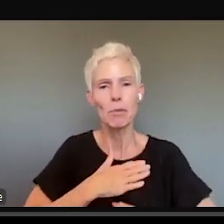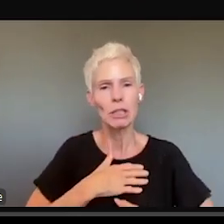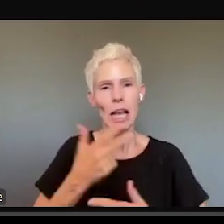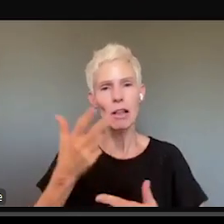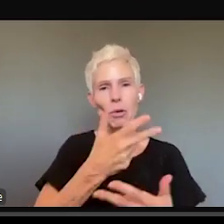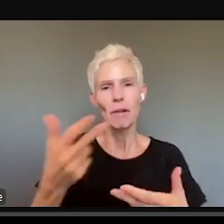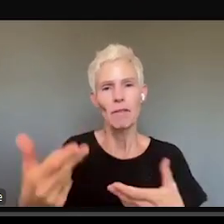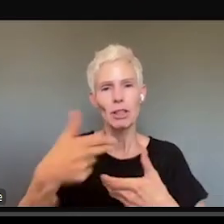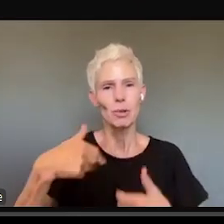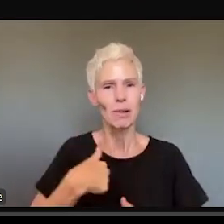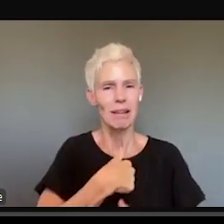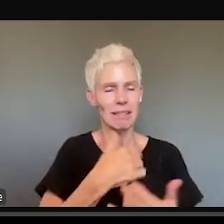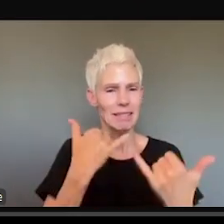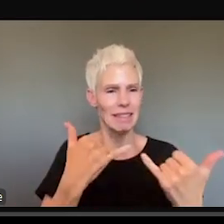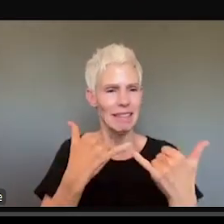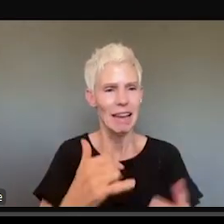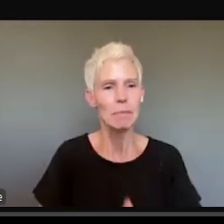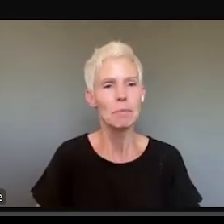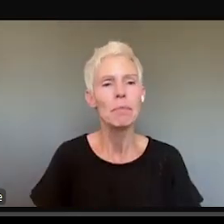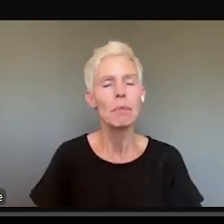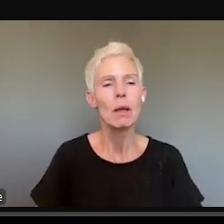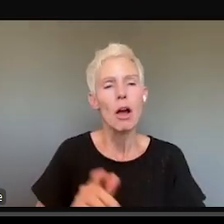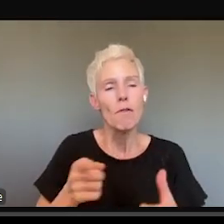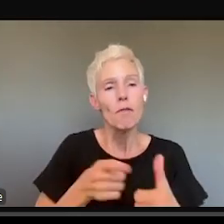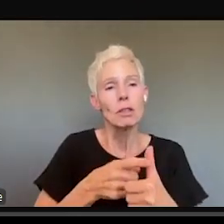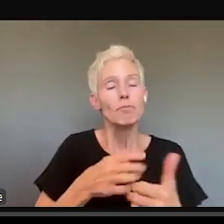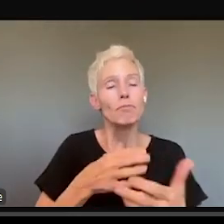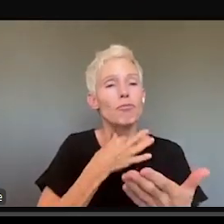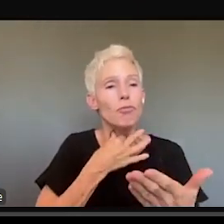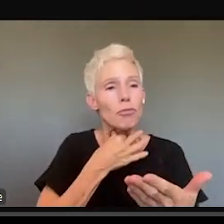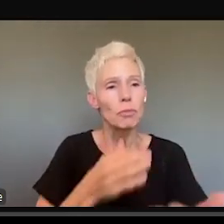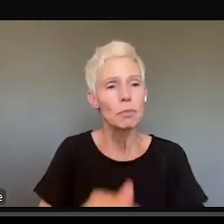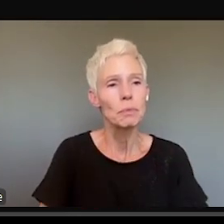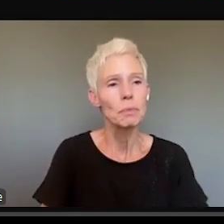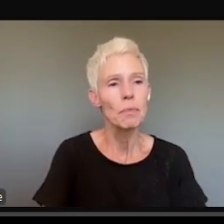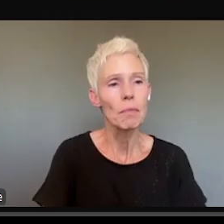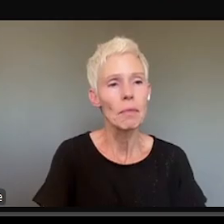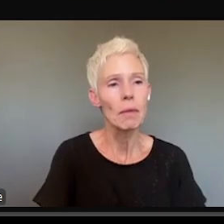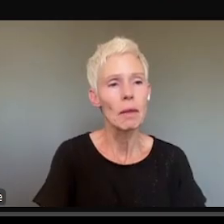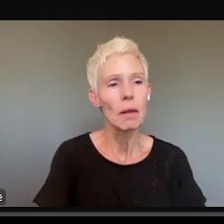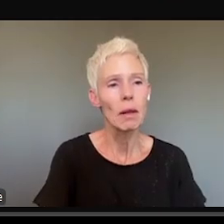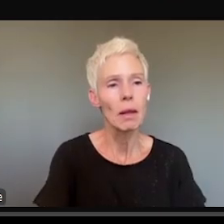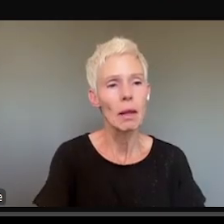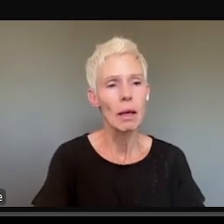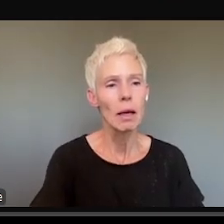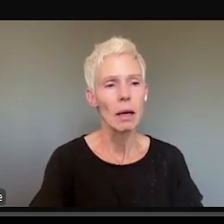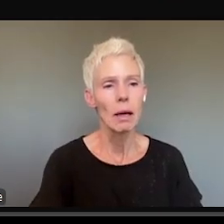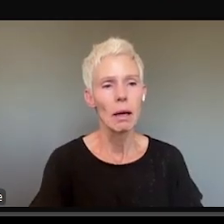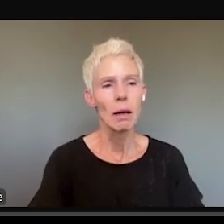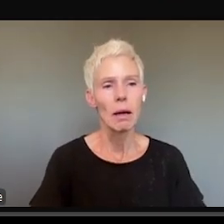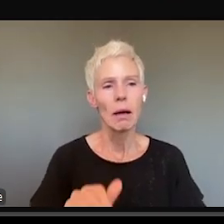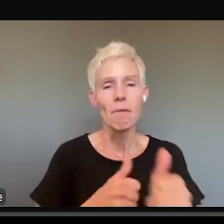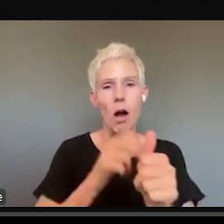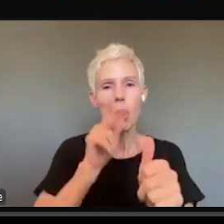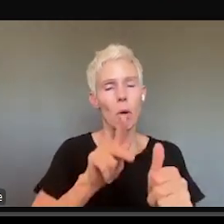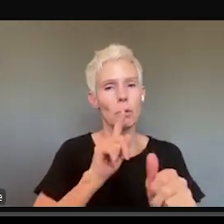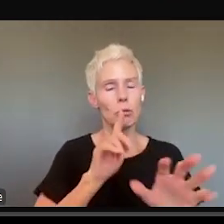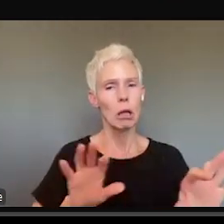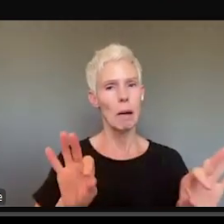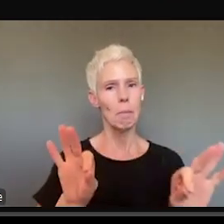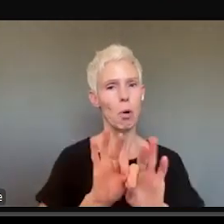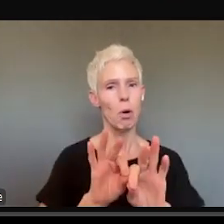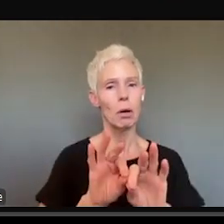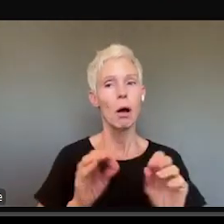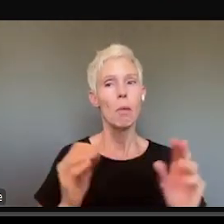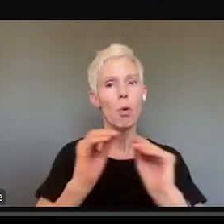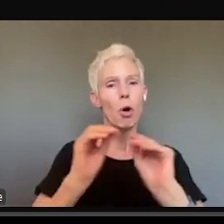for joining us today. And I guess first off, I'm just curious. I know follow-up is rightfully so getting a little bit more attention than it